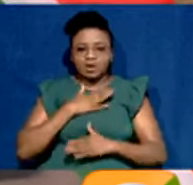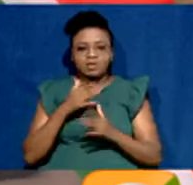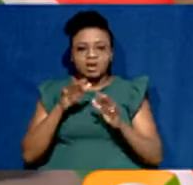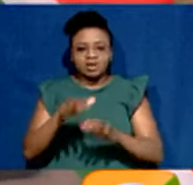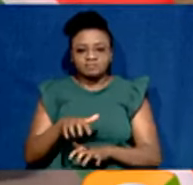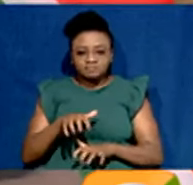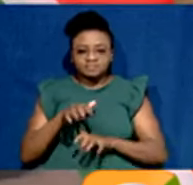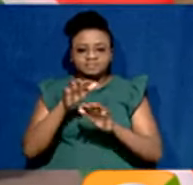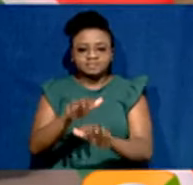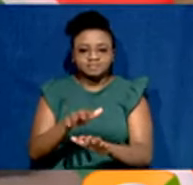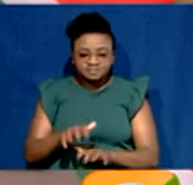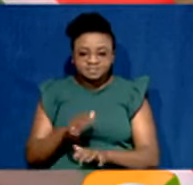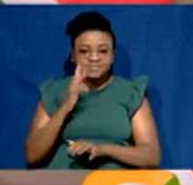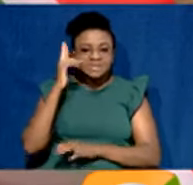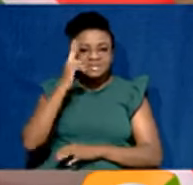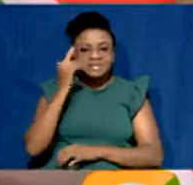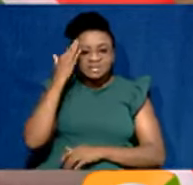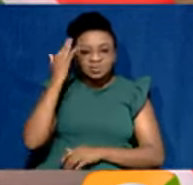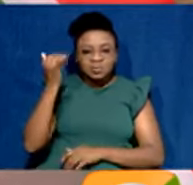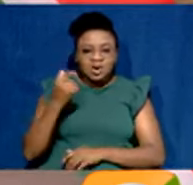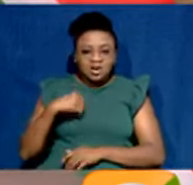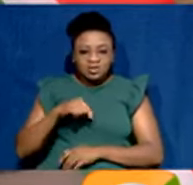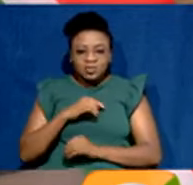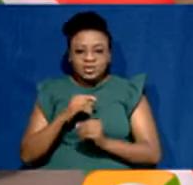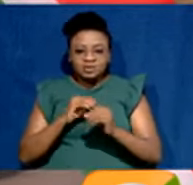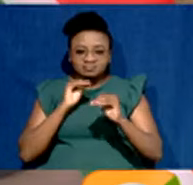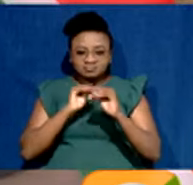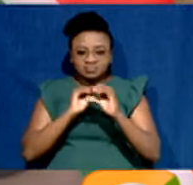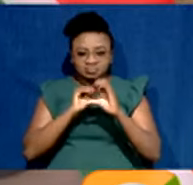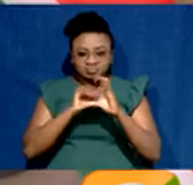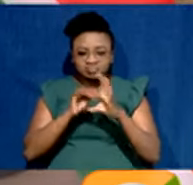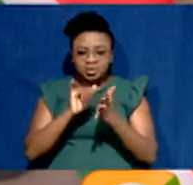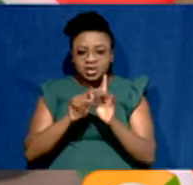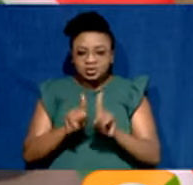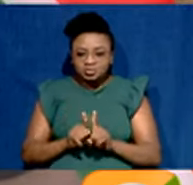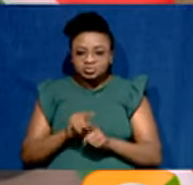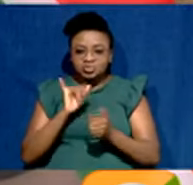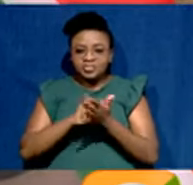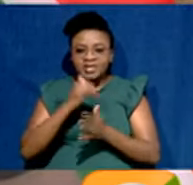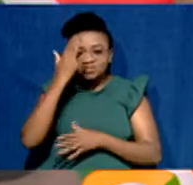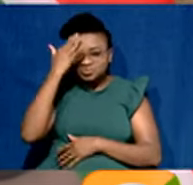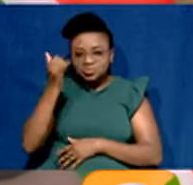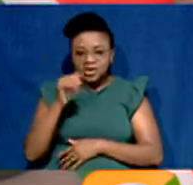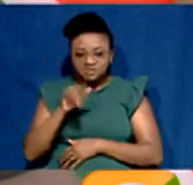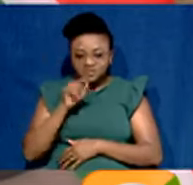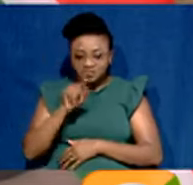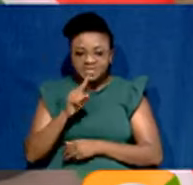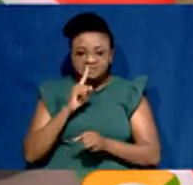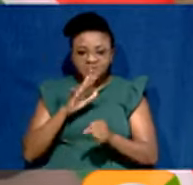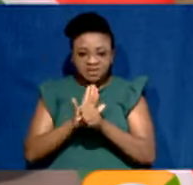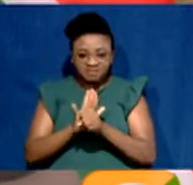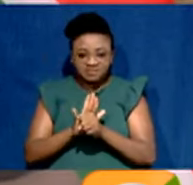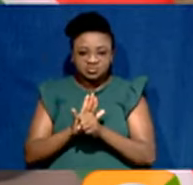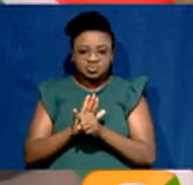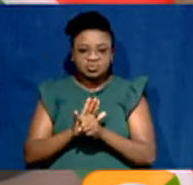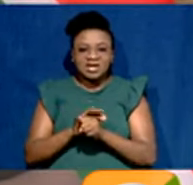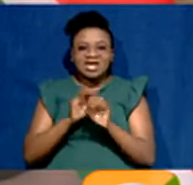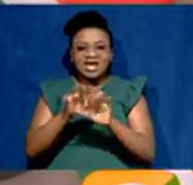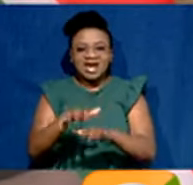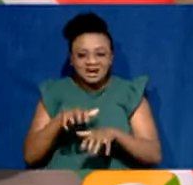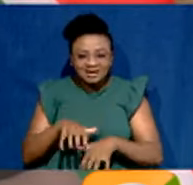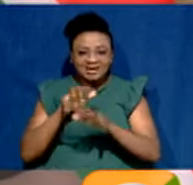The reason why we have invested, and that is why in the manifesto that I sold to the people of Kenya,